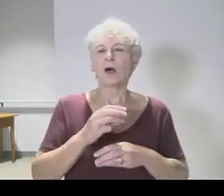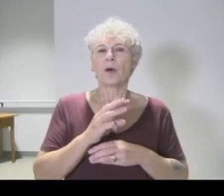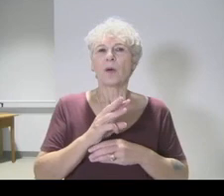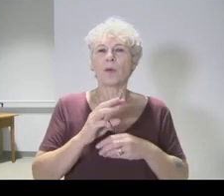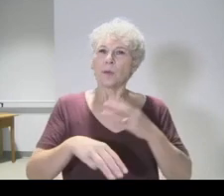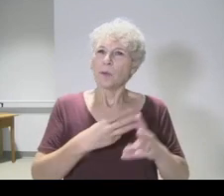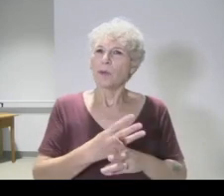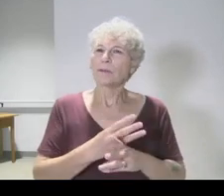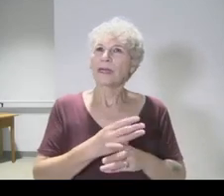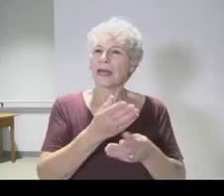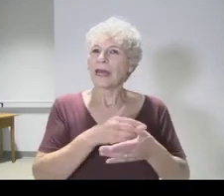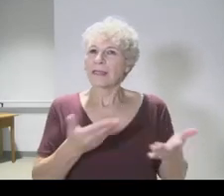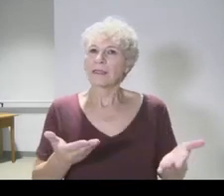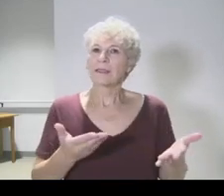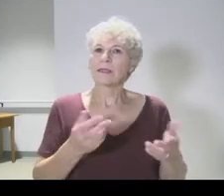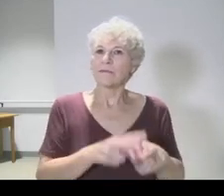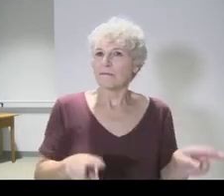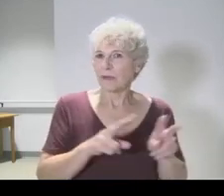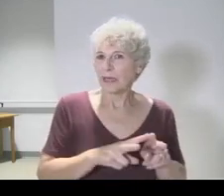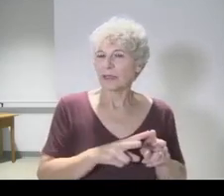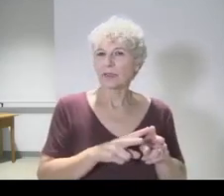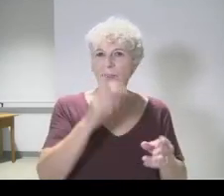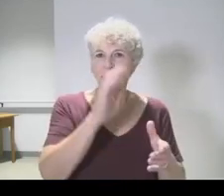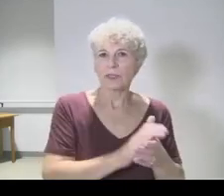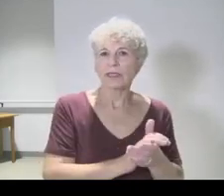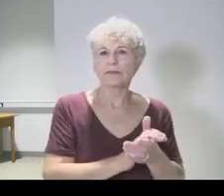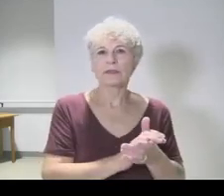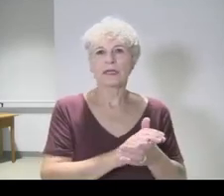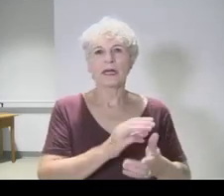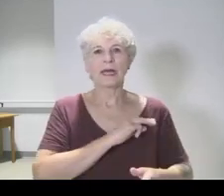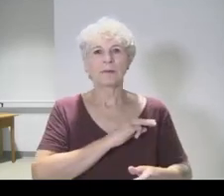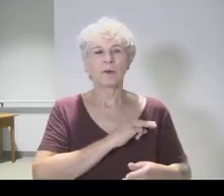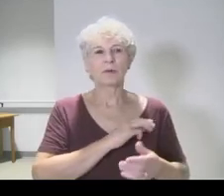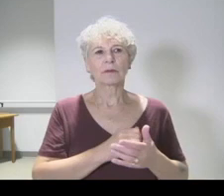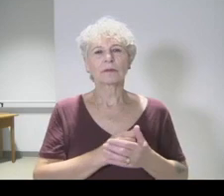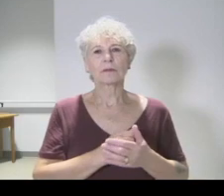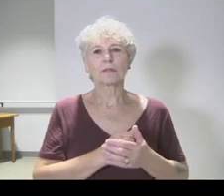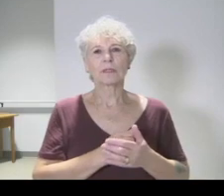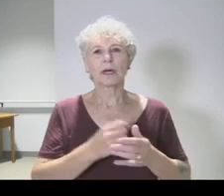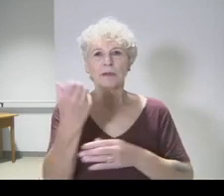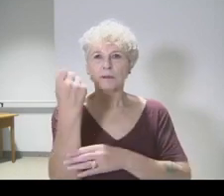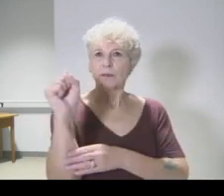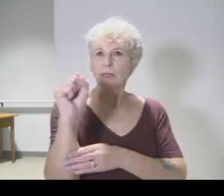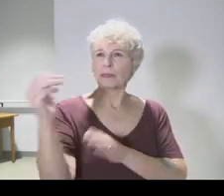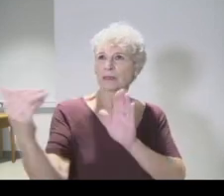for us as anything whose values, beliefs, and morals are in distinction and rebellion to